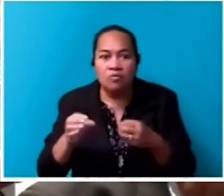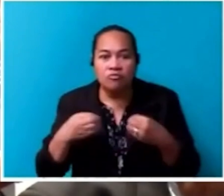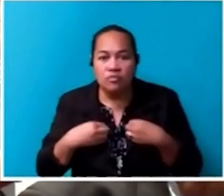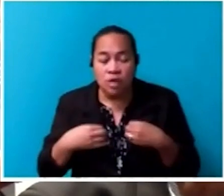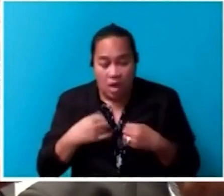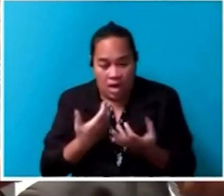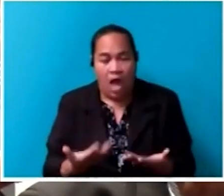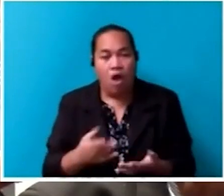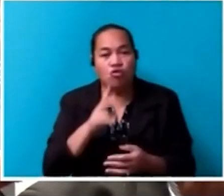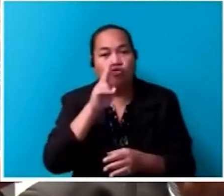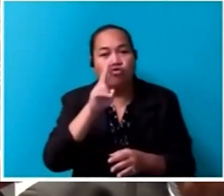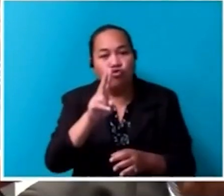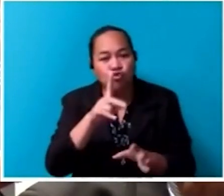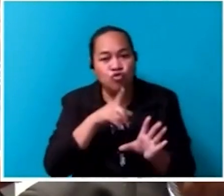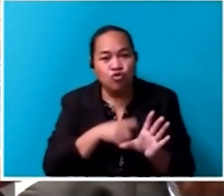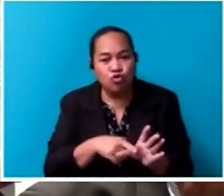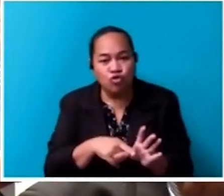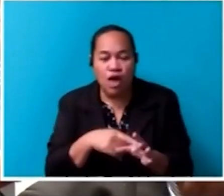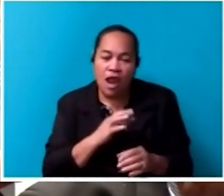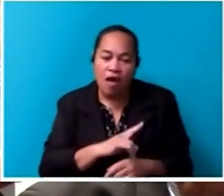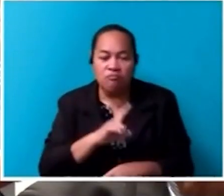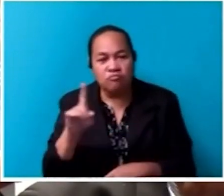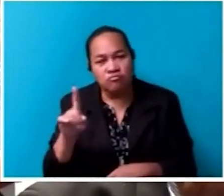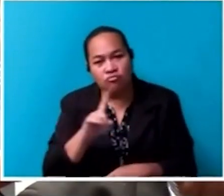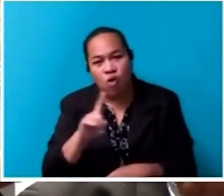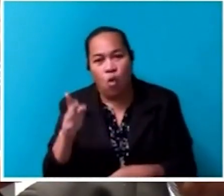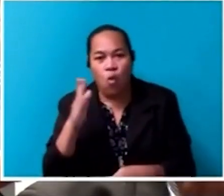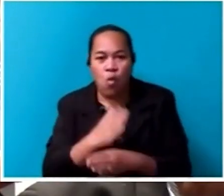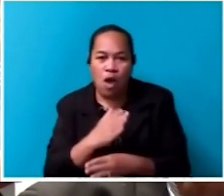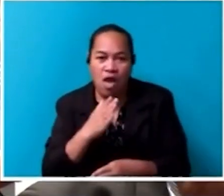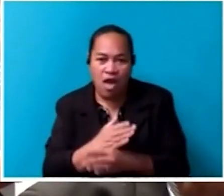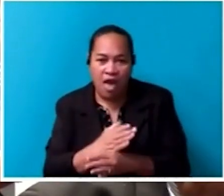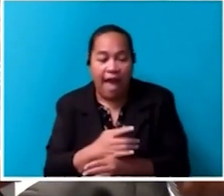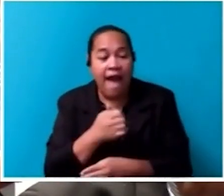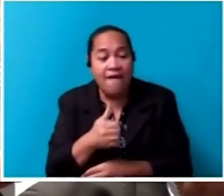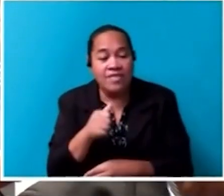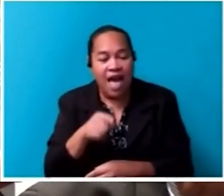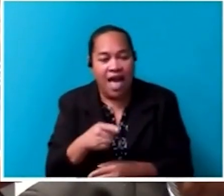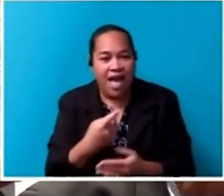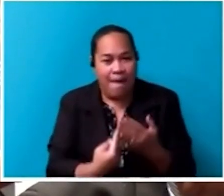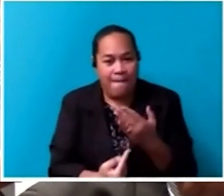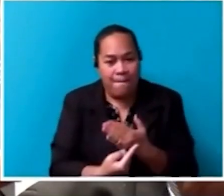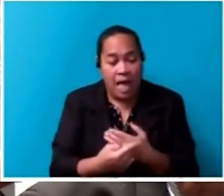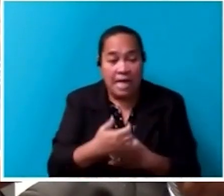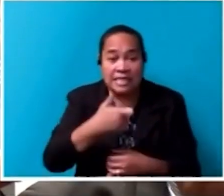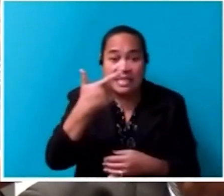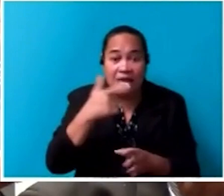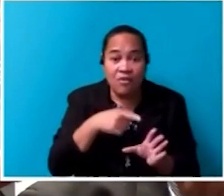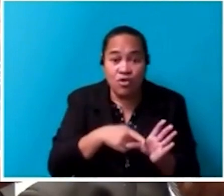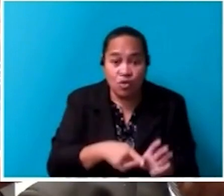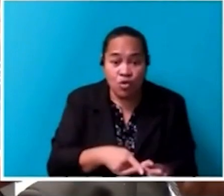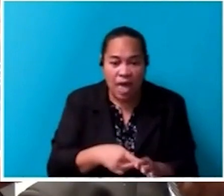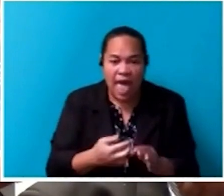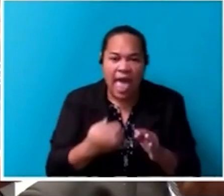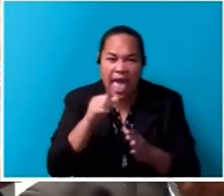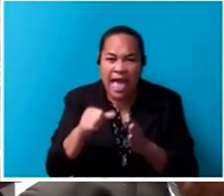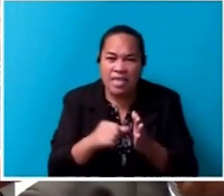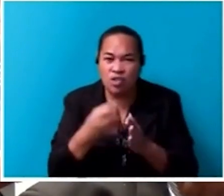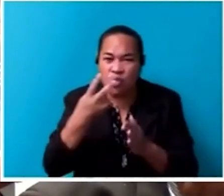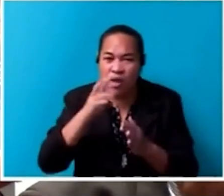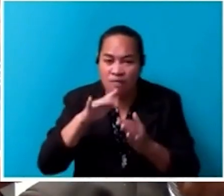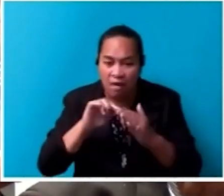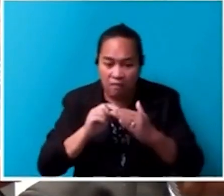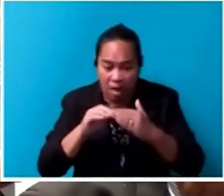youths gaining casual employment post-event. 7 youths under 25 years will